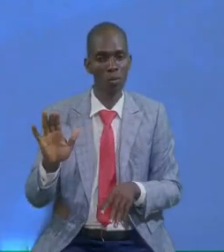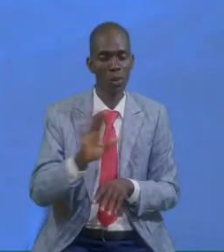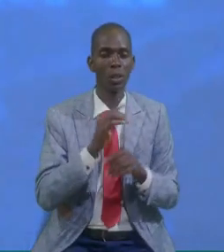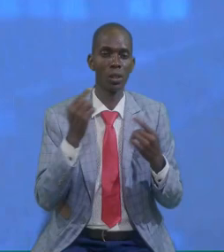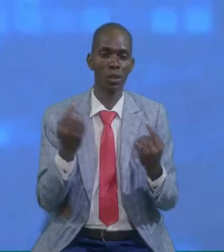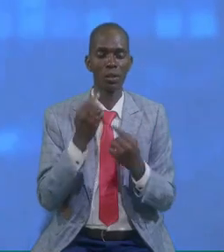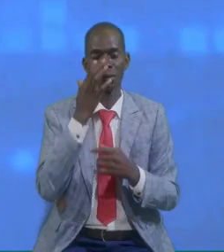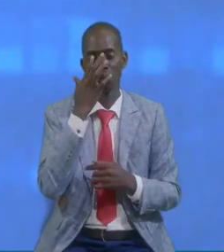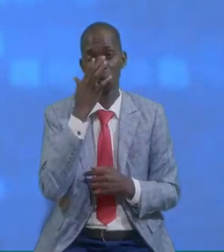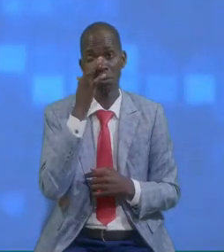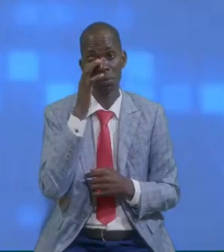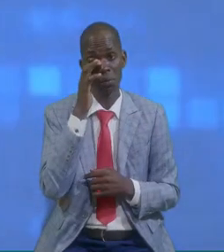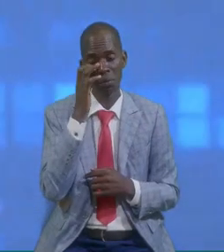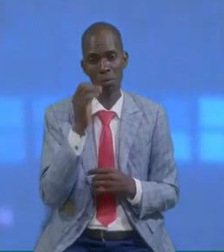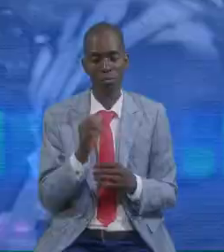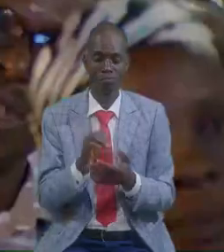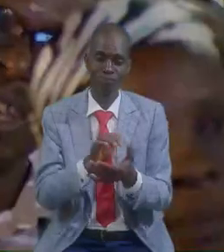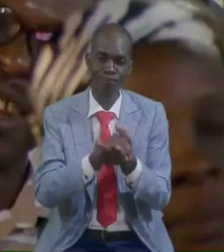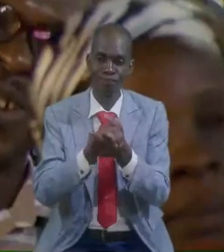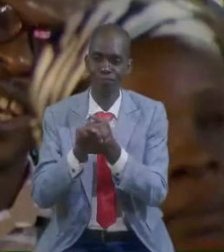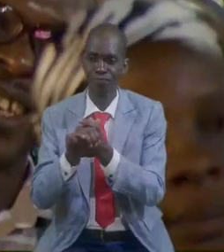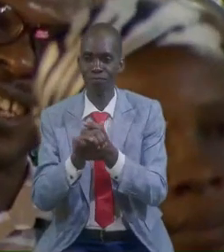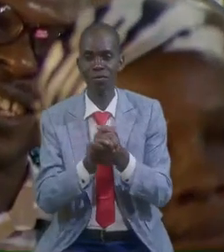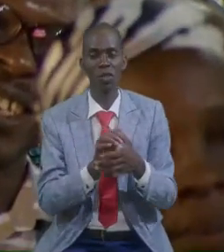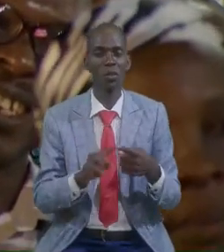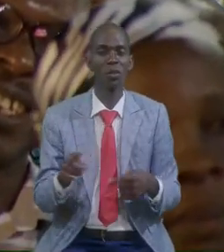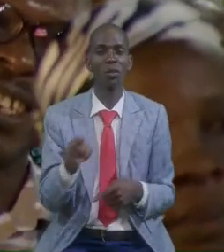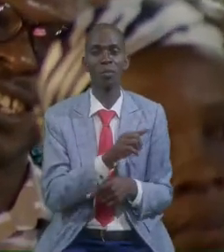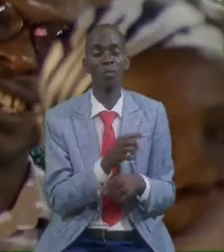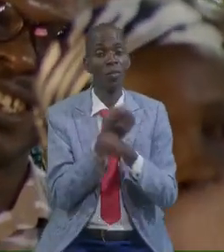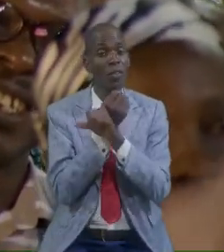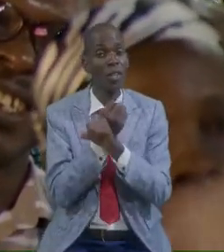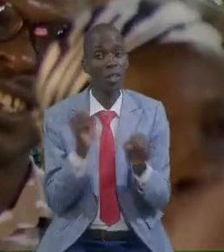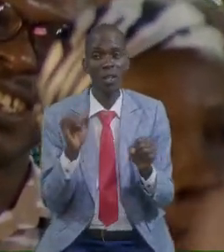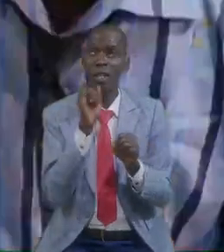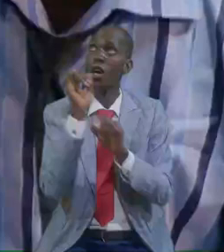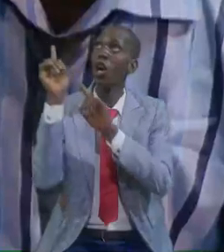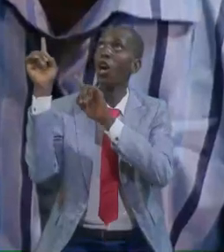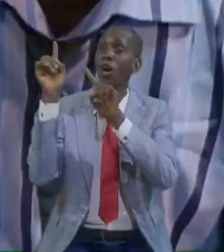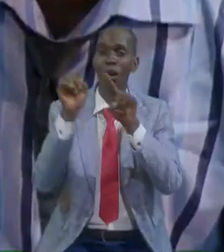sins. Congratulations tonight. Salvation is coming to you.